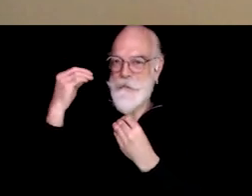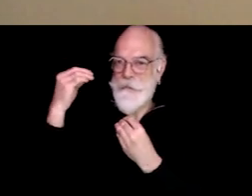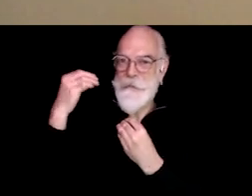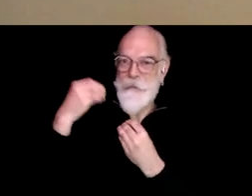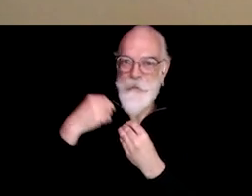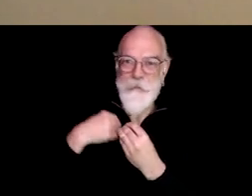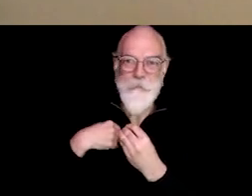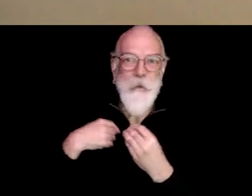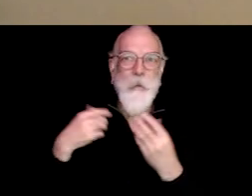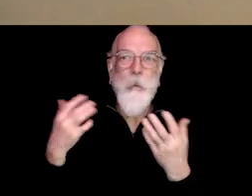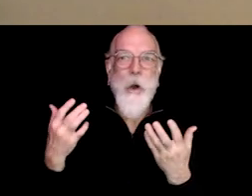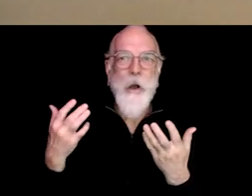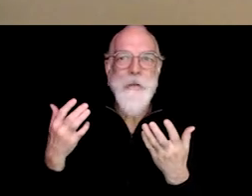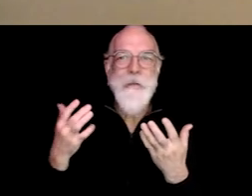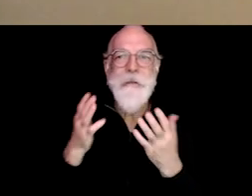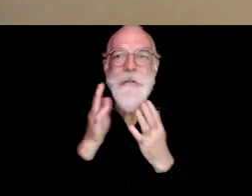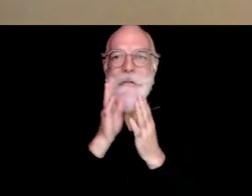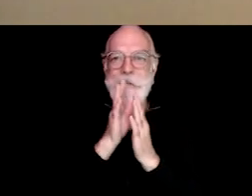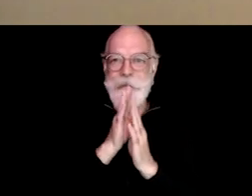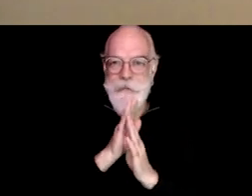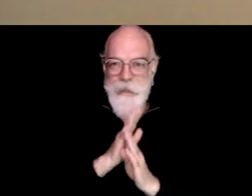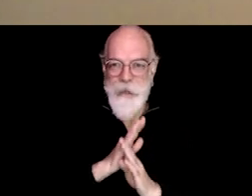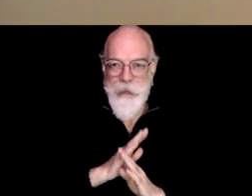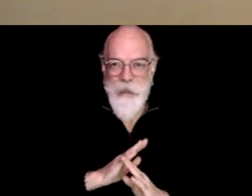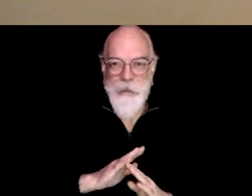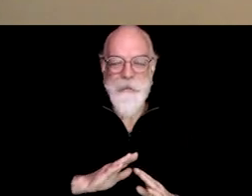to pray with stillness,